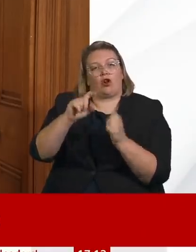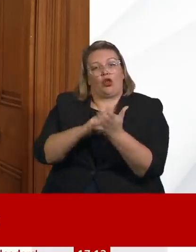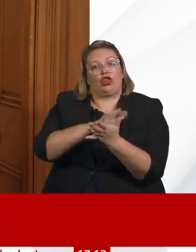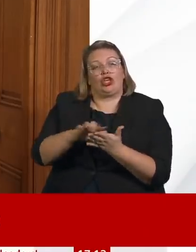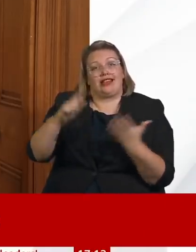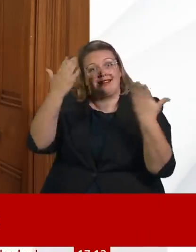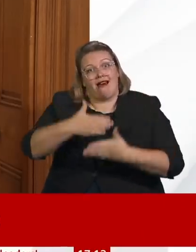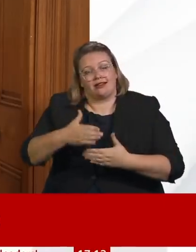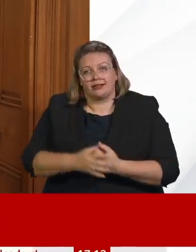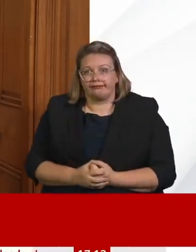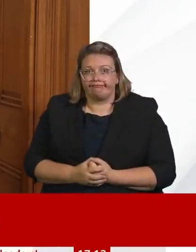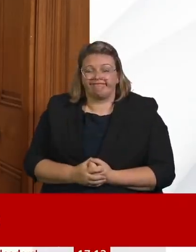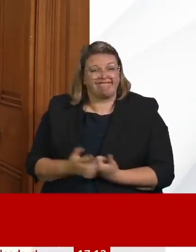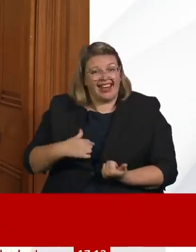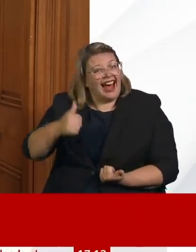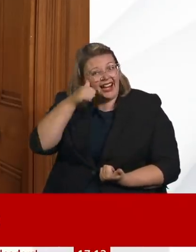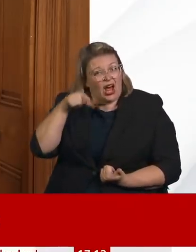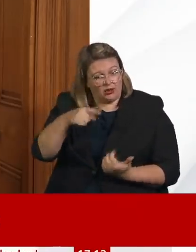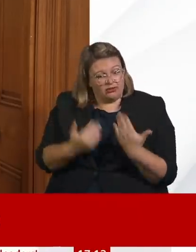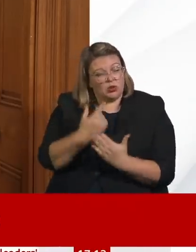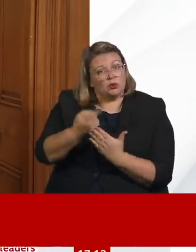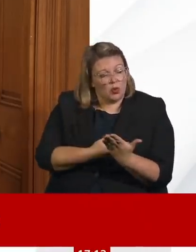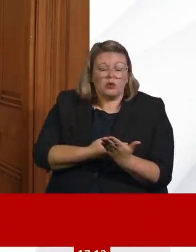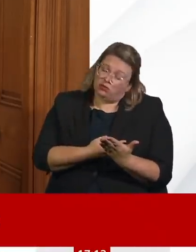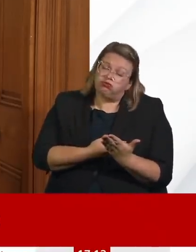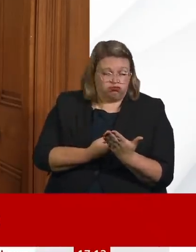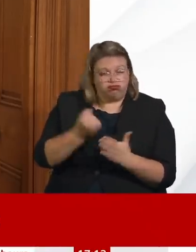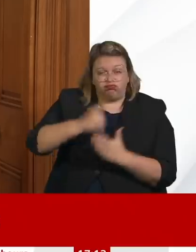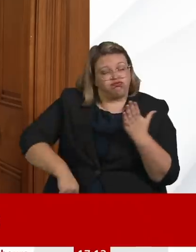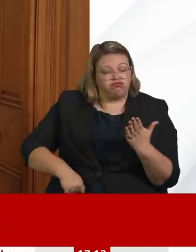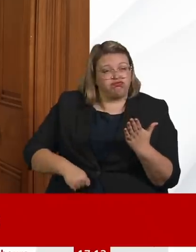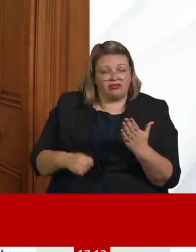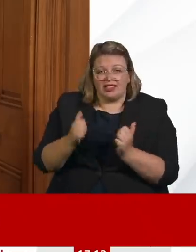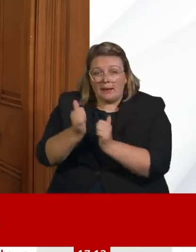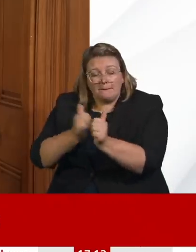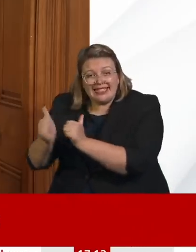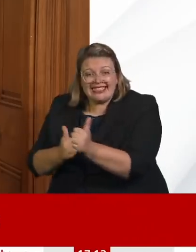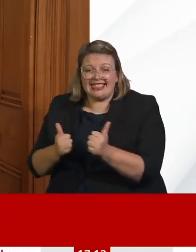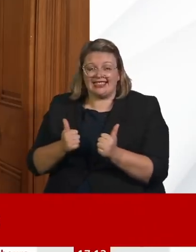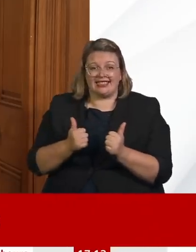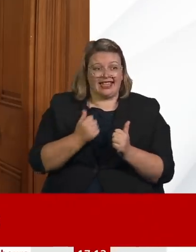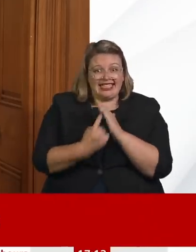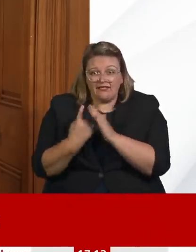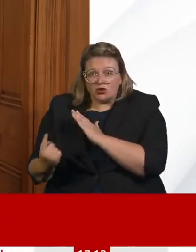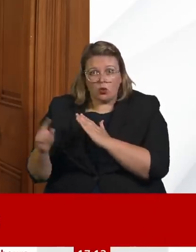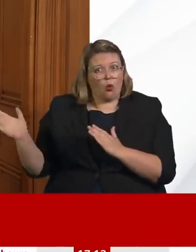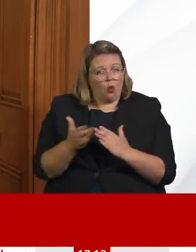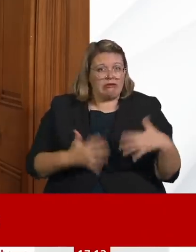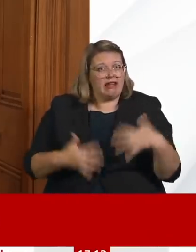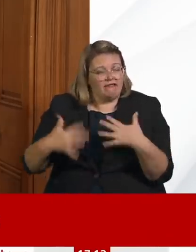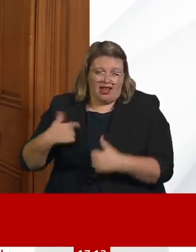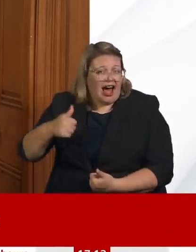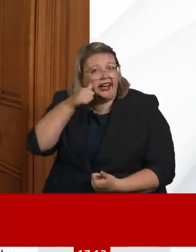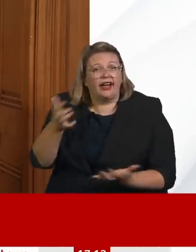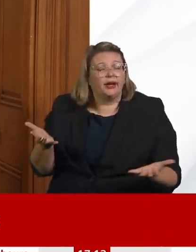tough, both on businesses and individuals, and believe me, no one wants to be putting these things into effect.